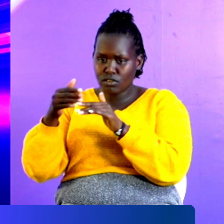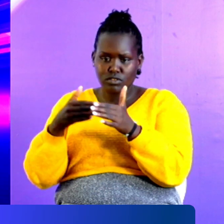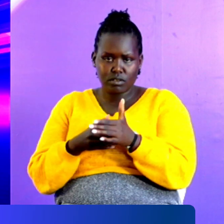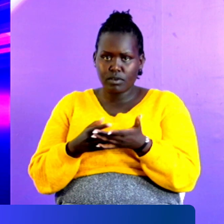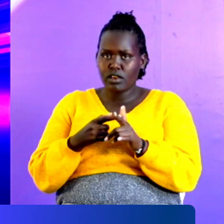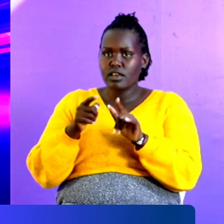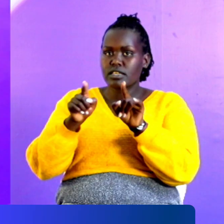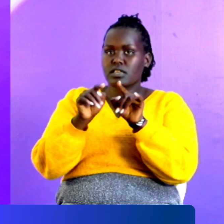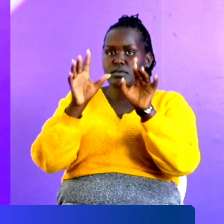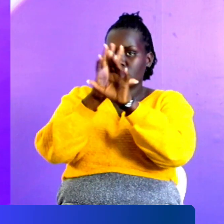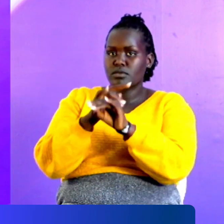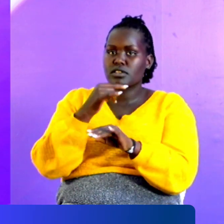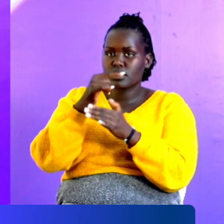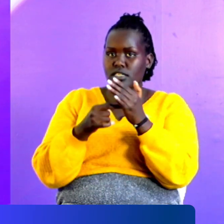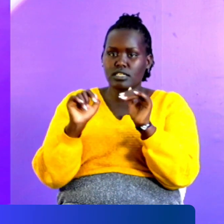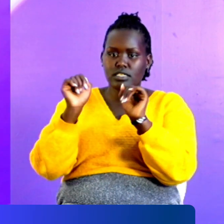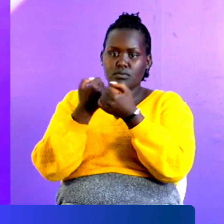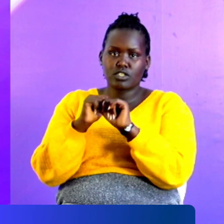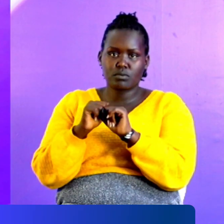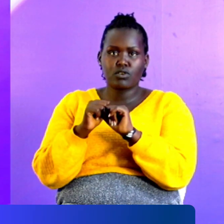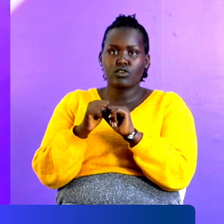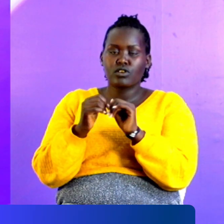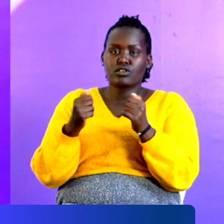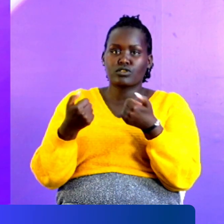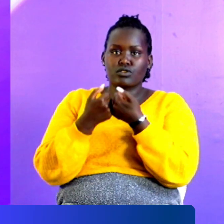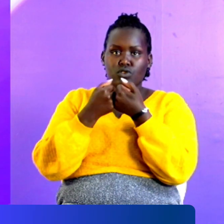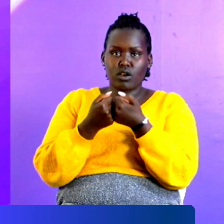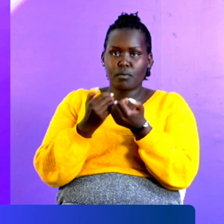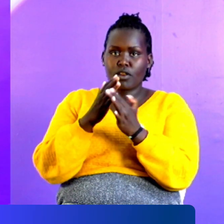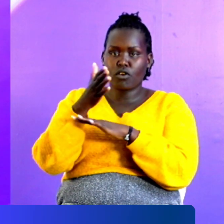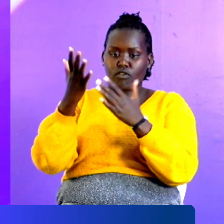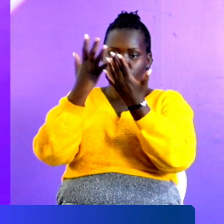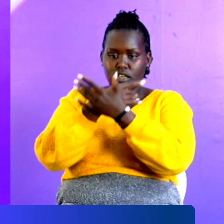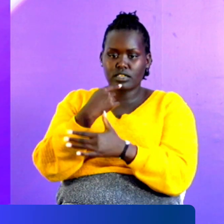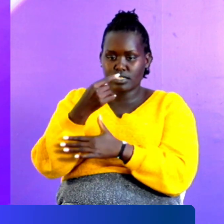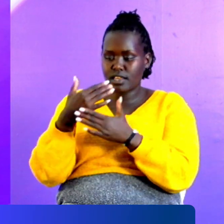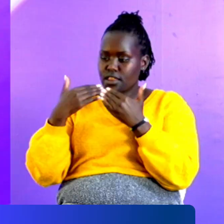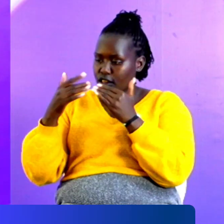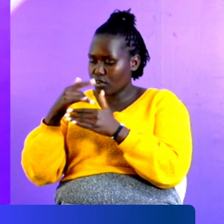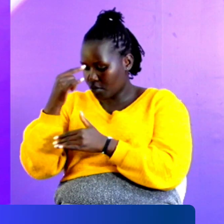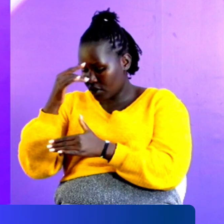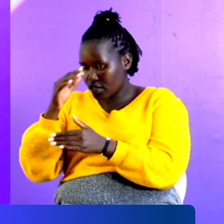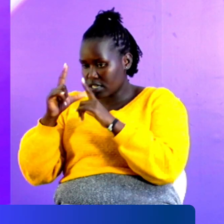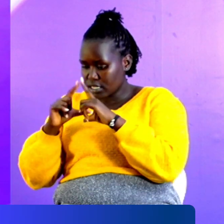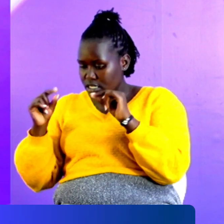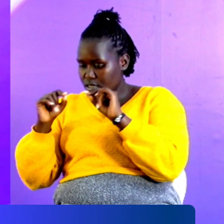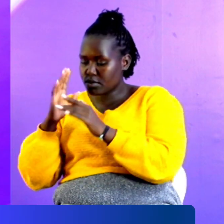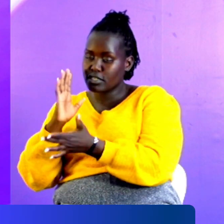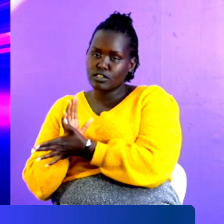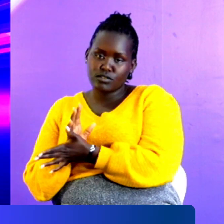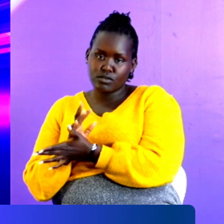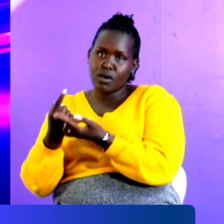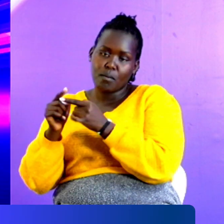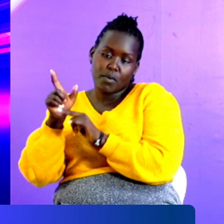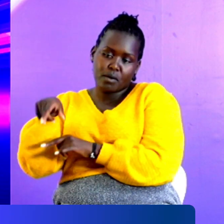things cannot happen overnight. Thank you. Yeah. Well, I've said thank you because it's, you know, the statement is true, but the person is coming. Who's saying